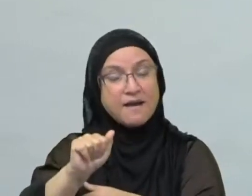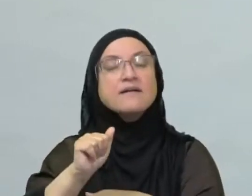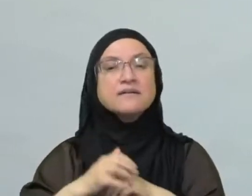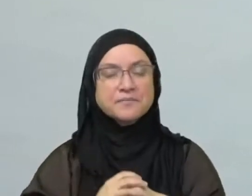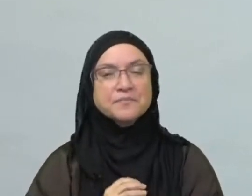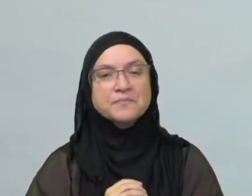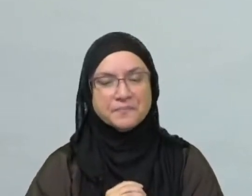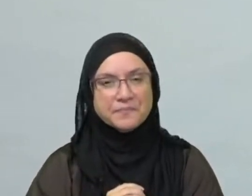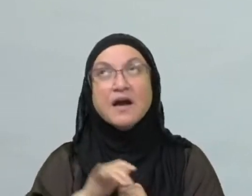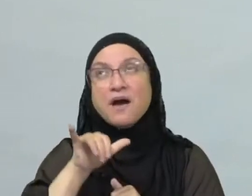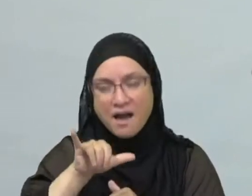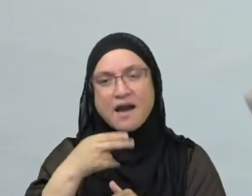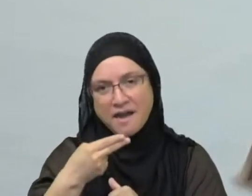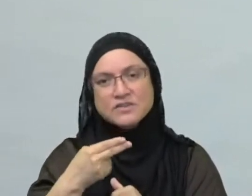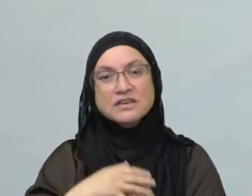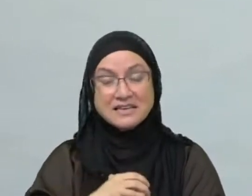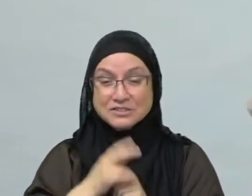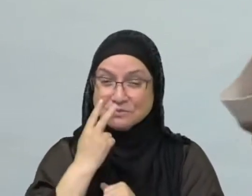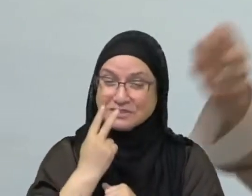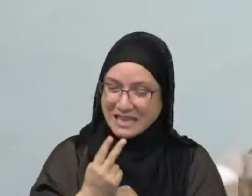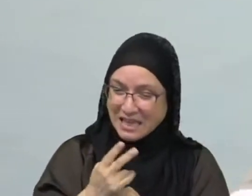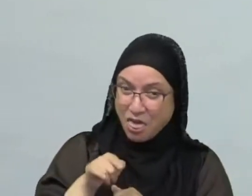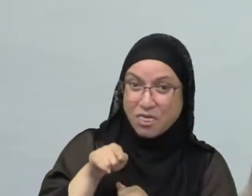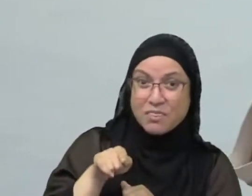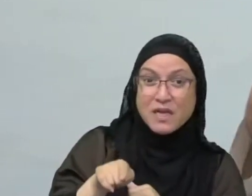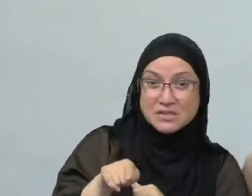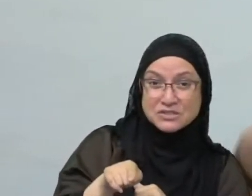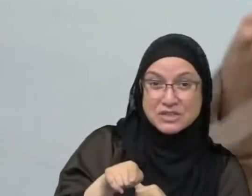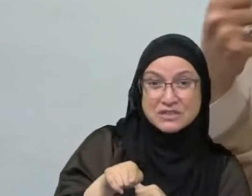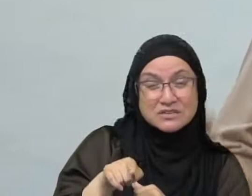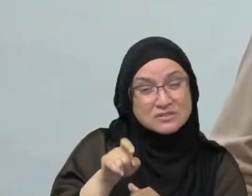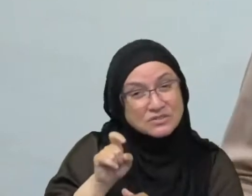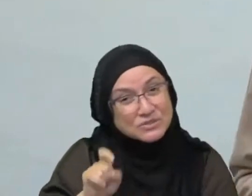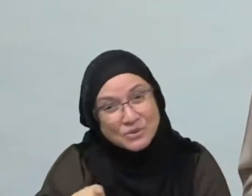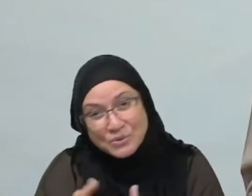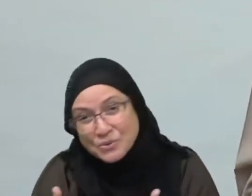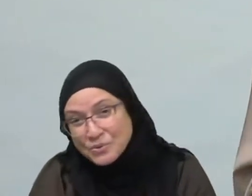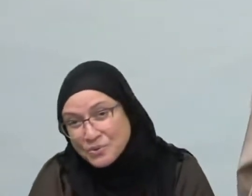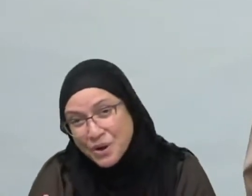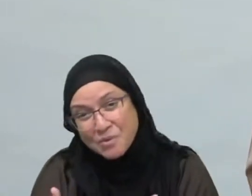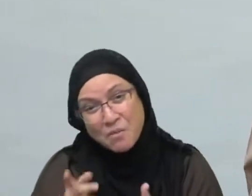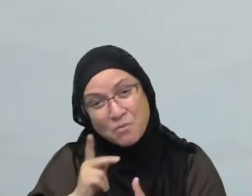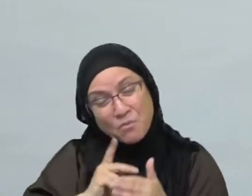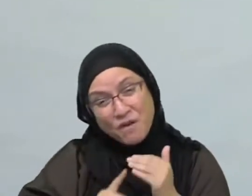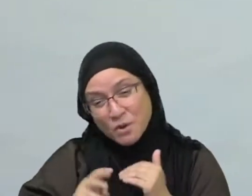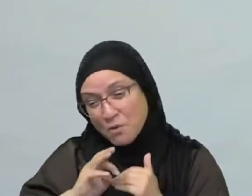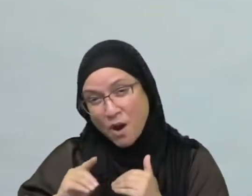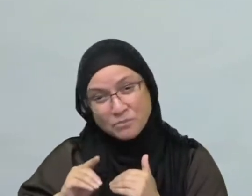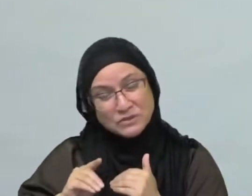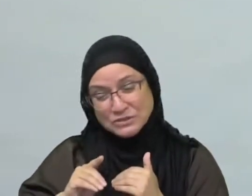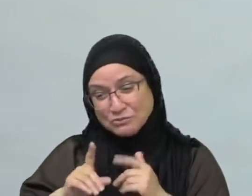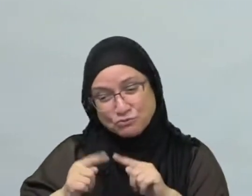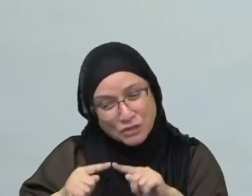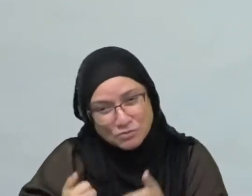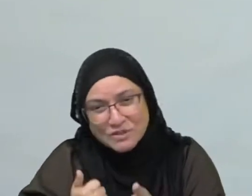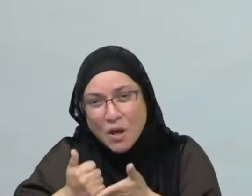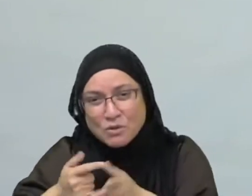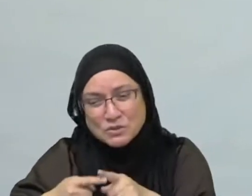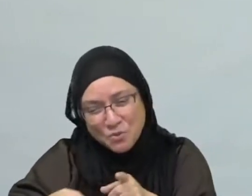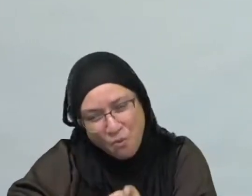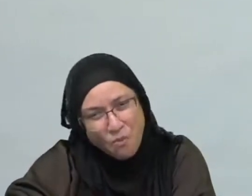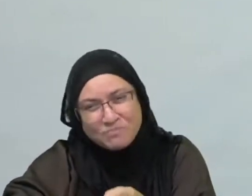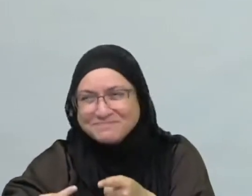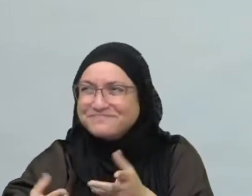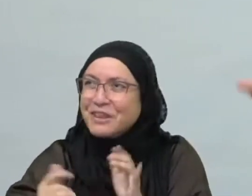And Sumayya radiallahu ta'ala anha, as she's going through that, and Yasir as he's going through that, and as Ammar is going through that, and the worst types of torture, disgusting things, and the